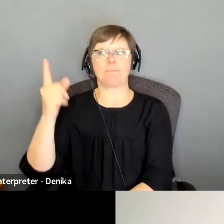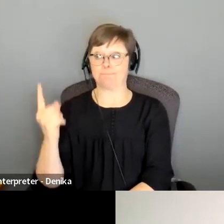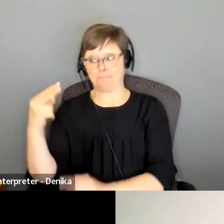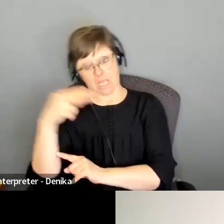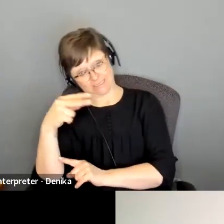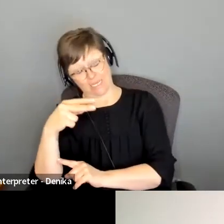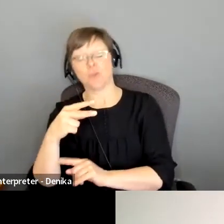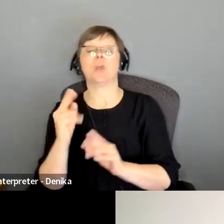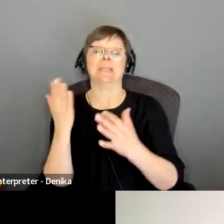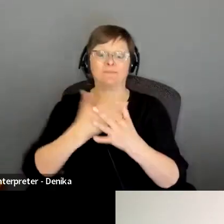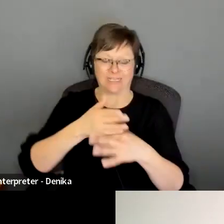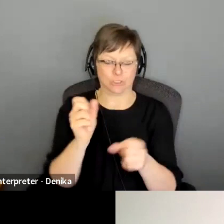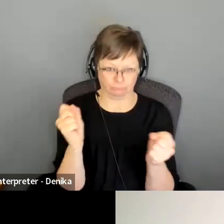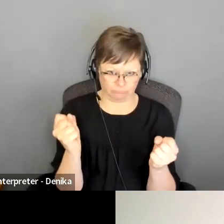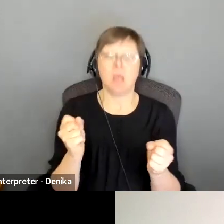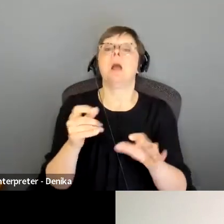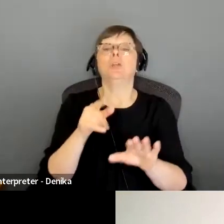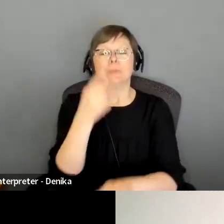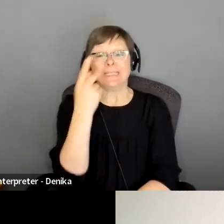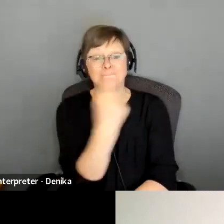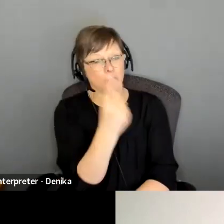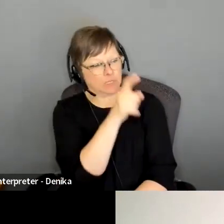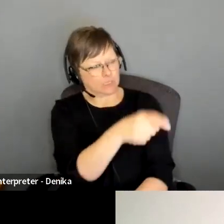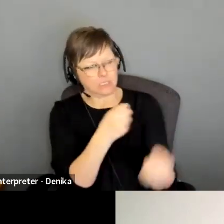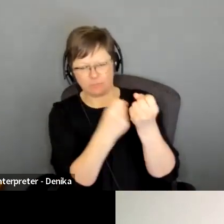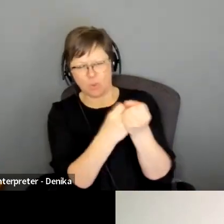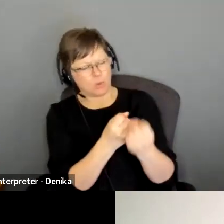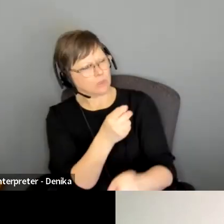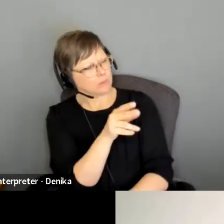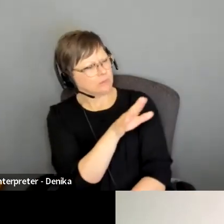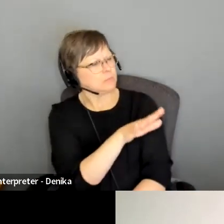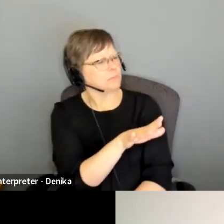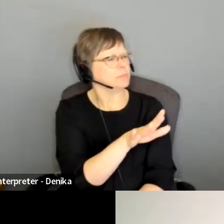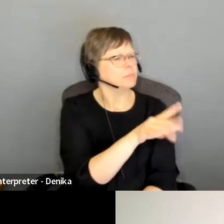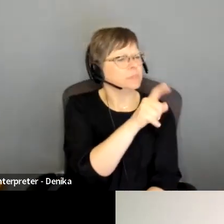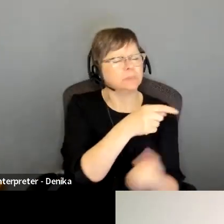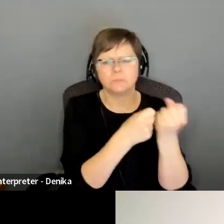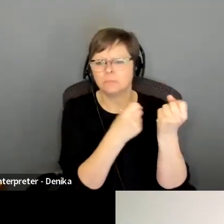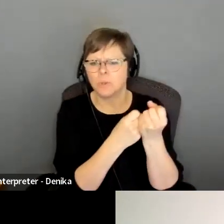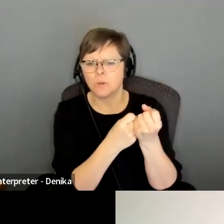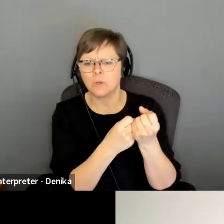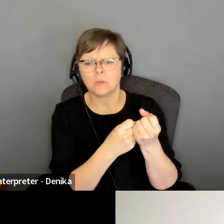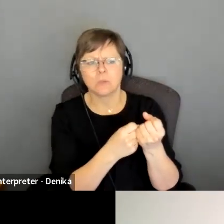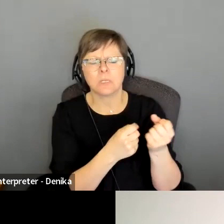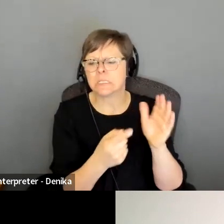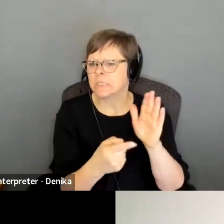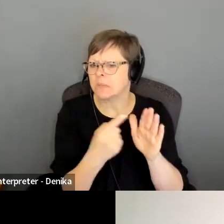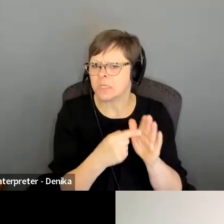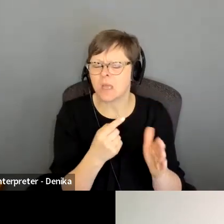a moment where folks might need support, sometimes we might be looking for a clear no, a clear